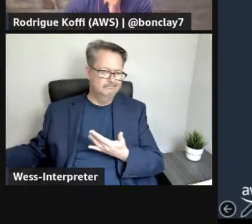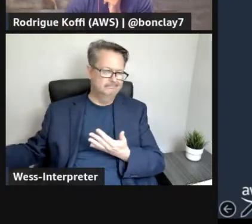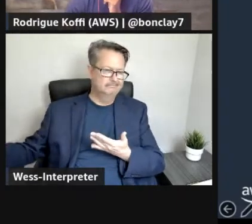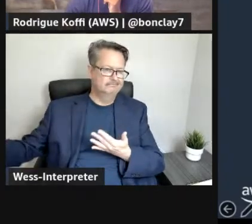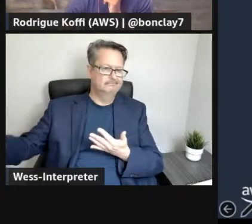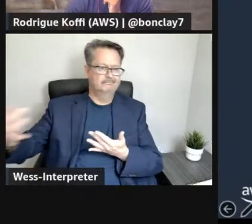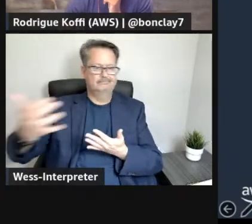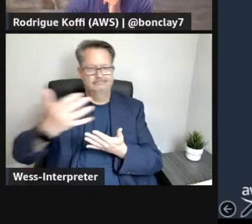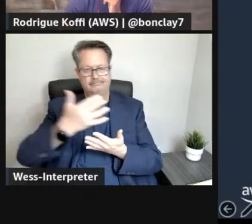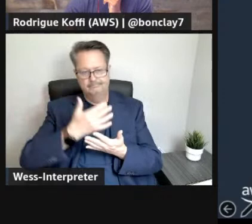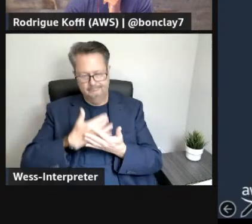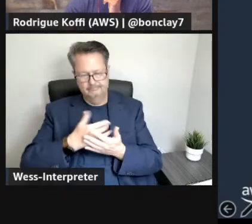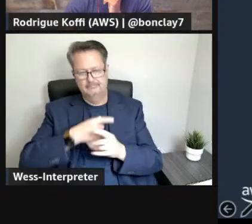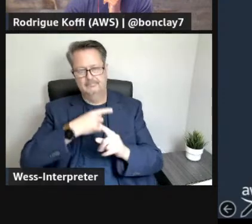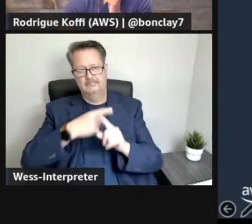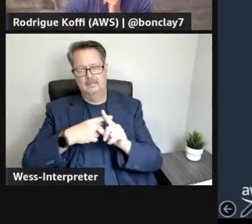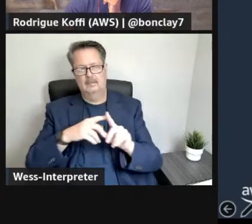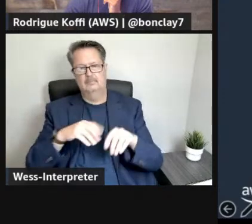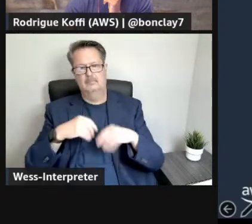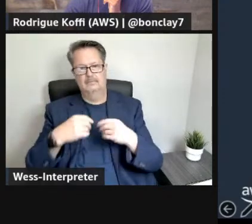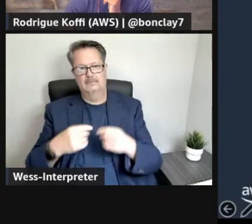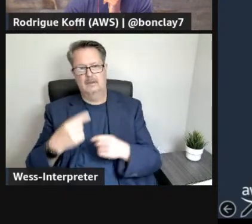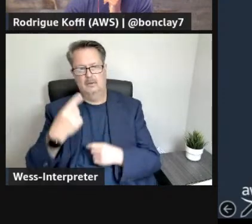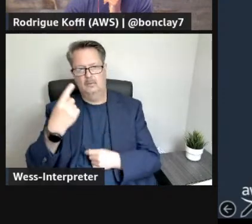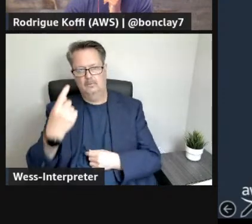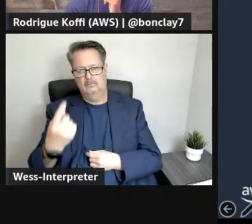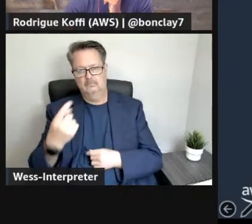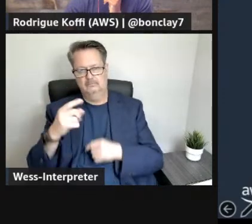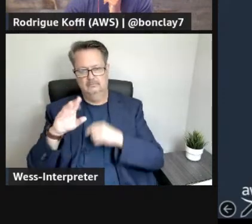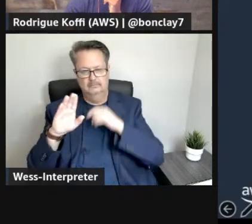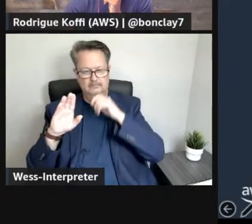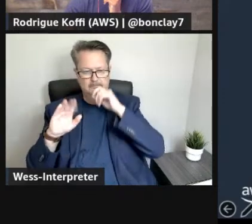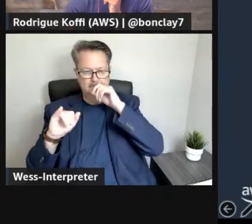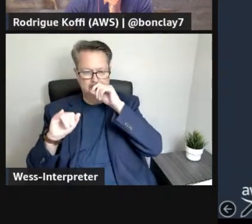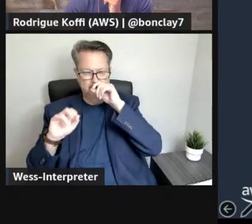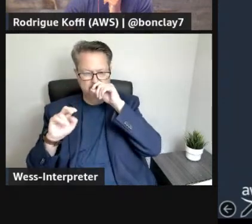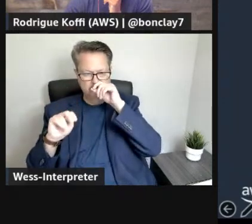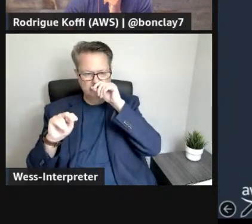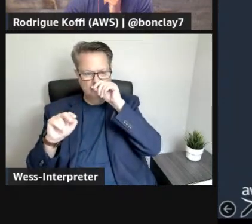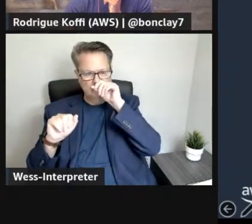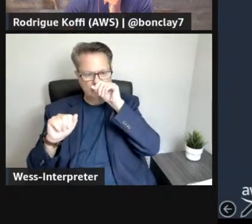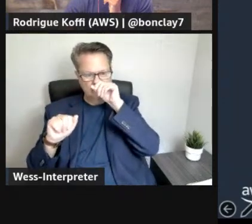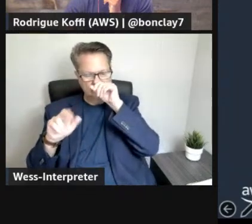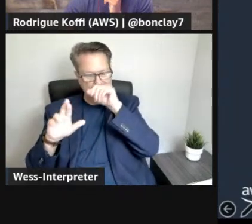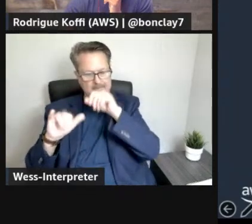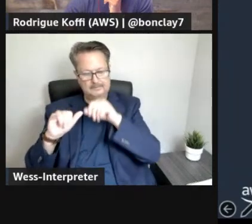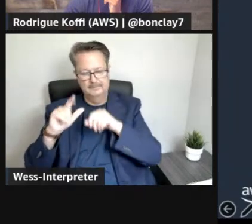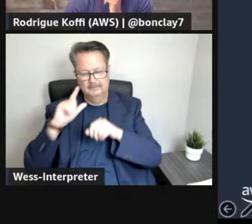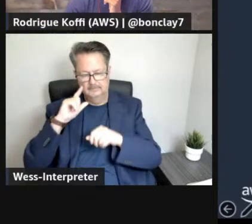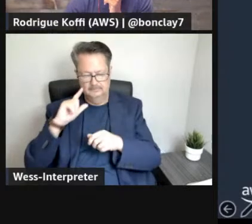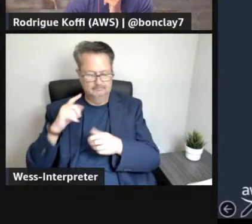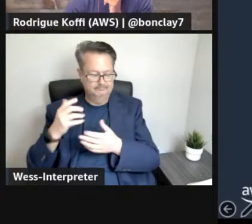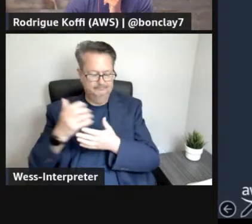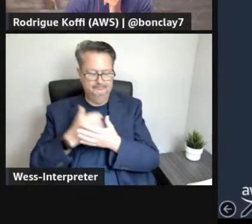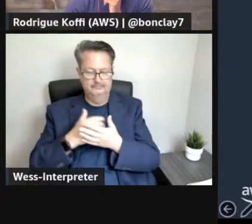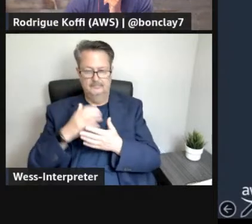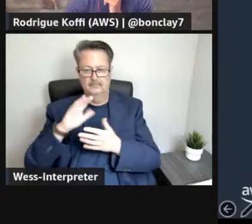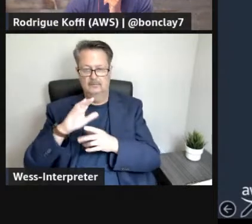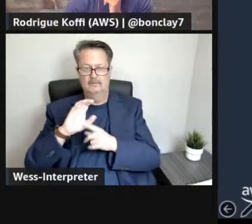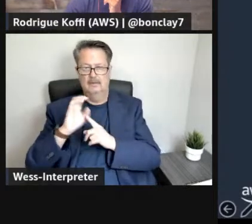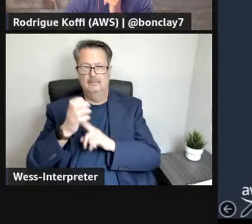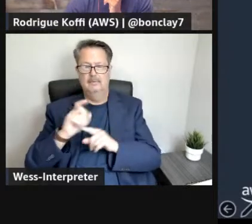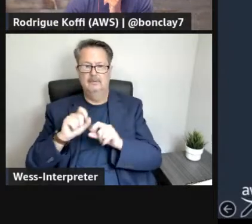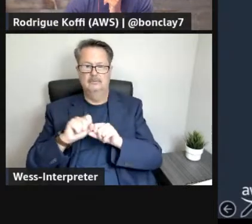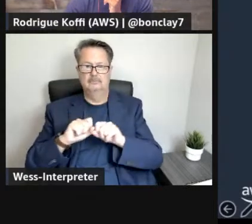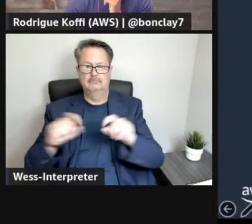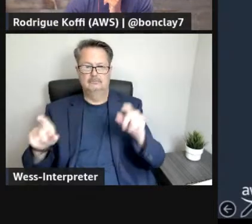and also provides a single binary that you can use to collect those signals that you're collecting from your environments and send them to any destination you want with just a